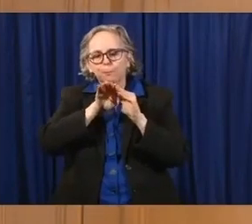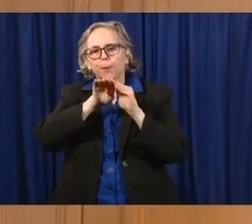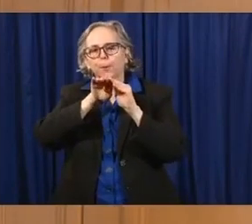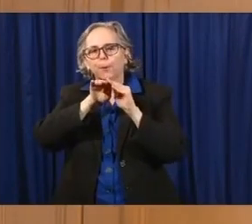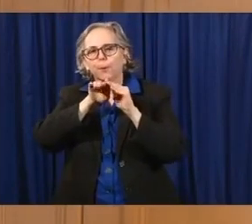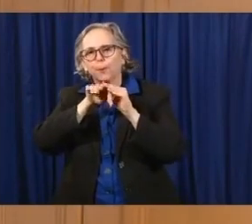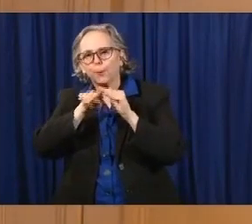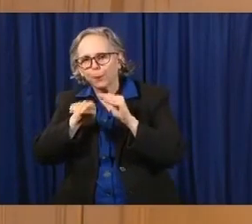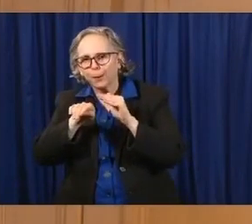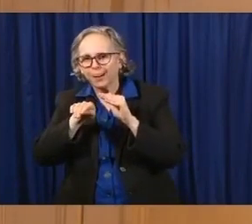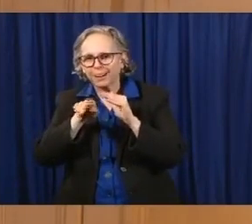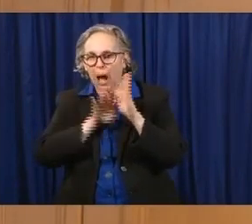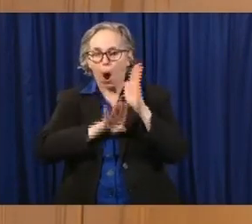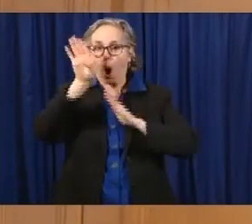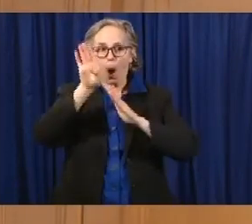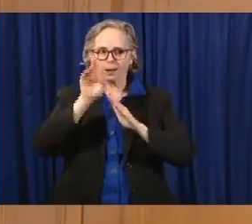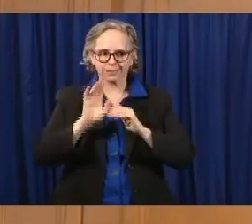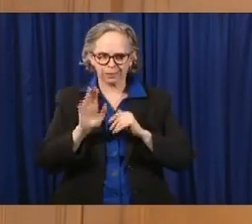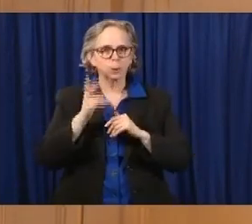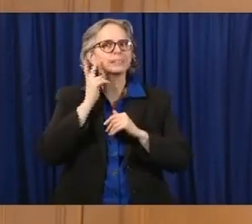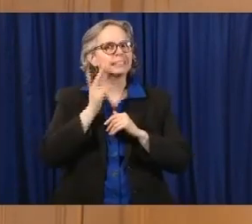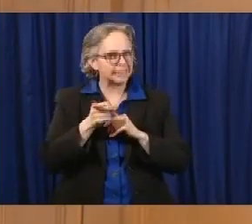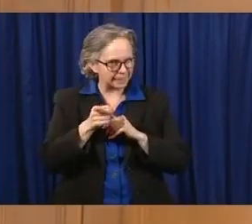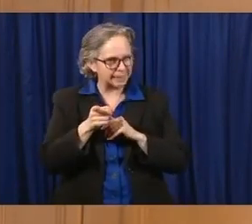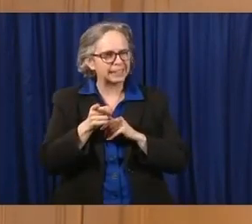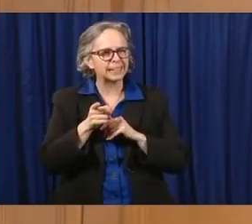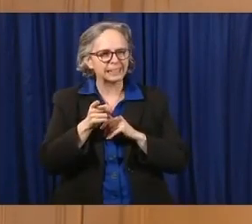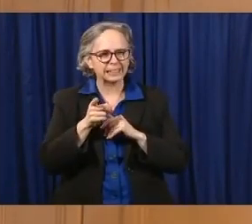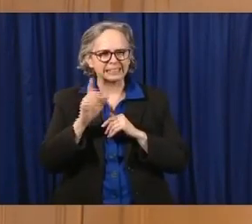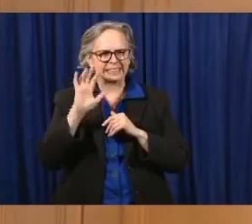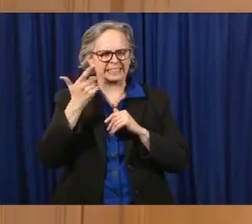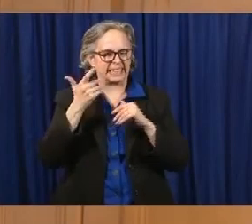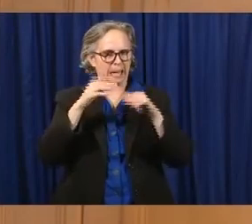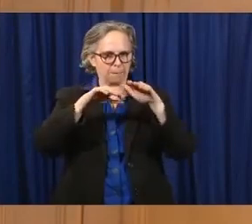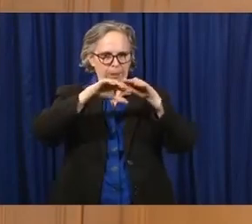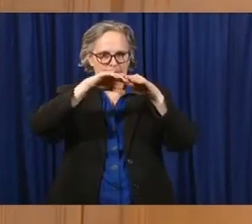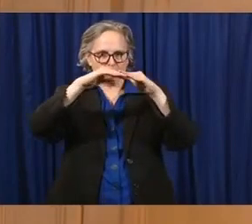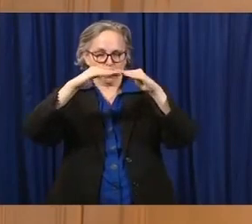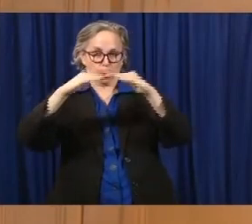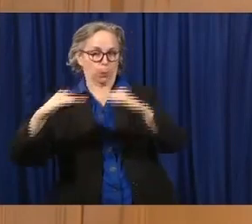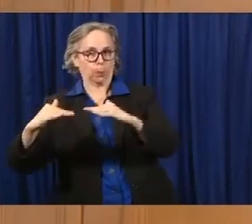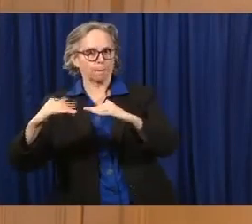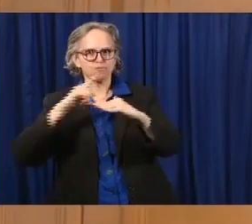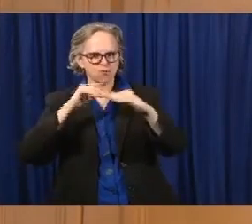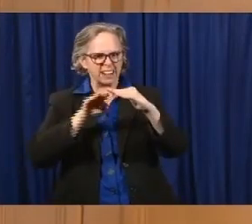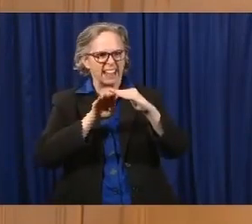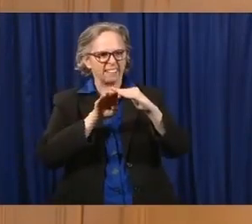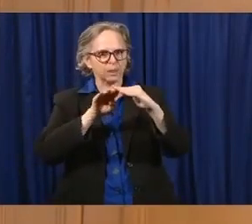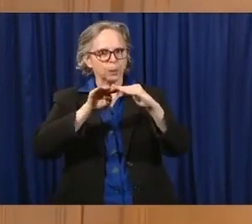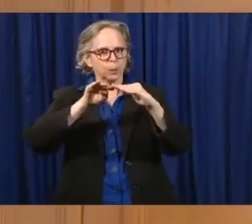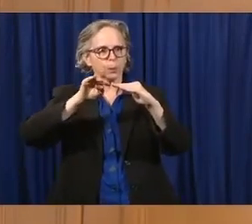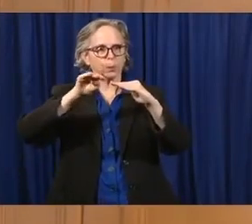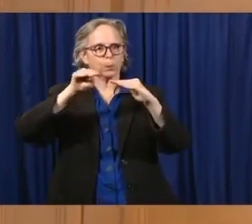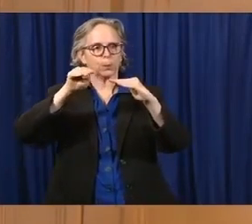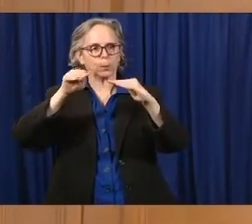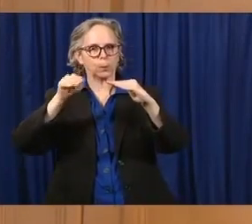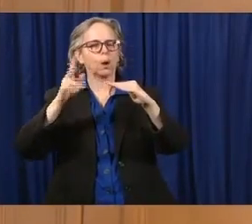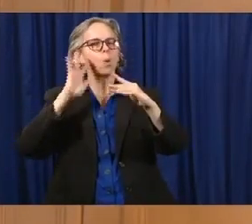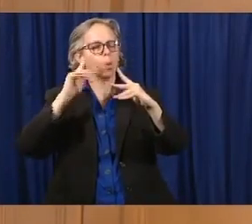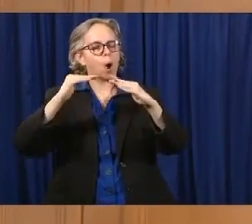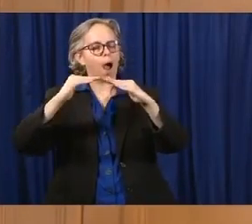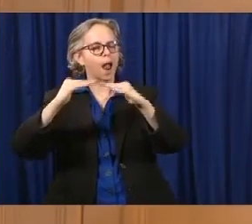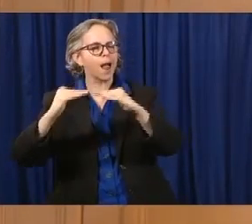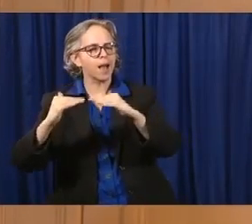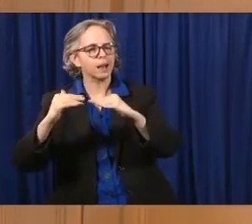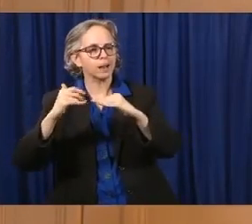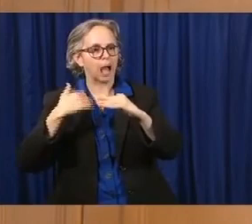so our reality is looking like it's flat over a long, I think we're going to stay flat for a while is what I'm